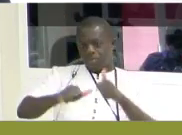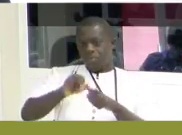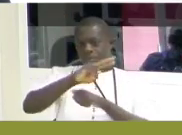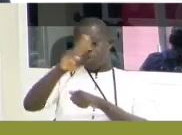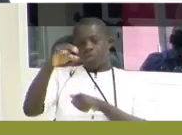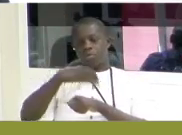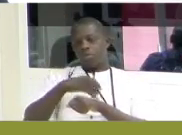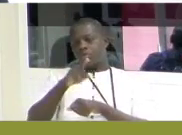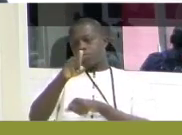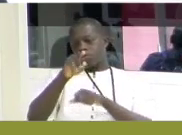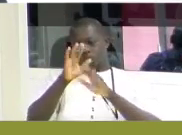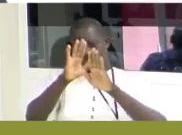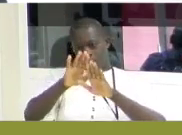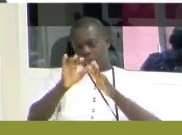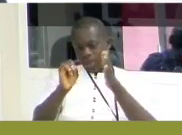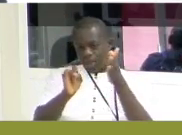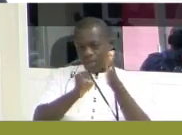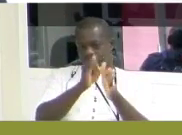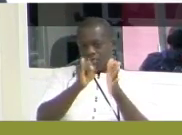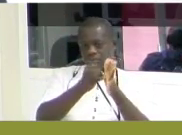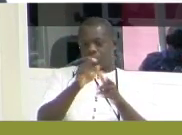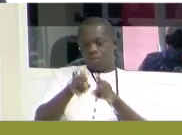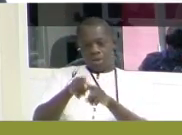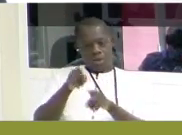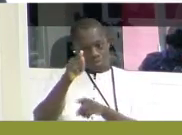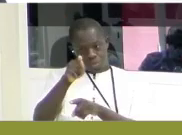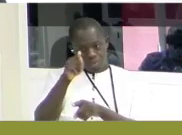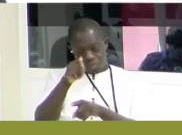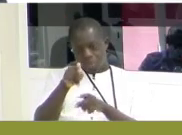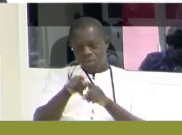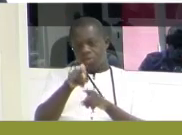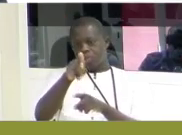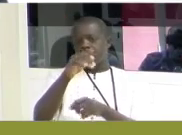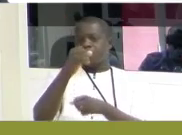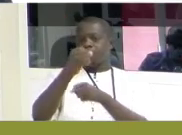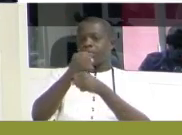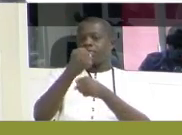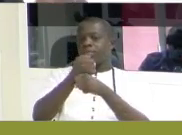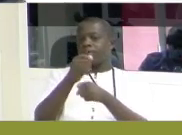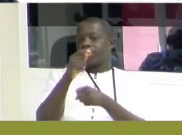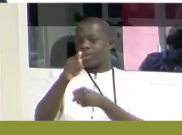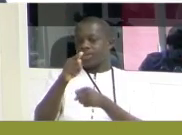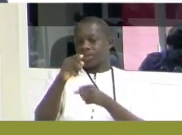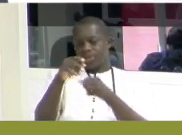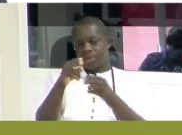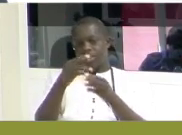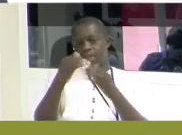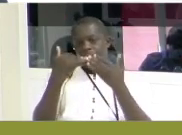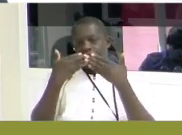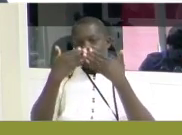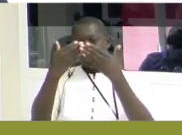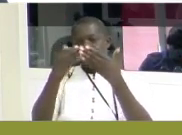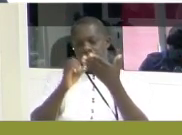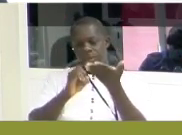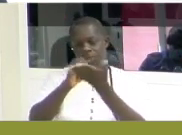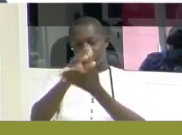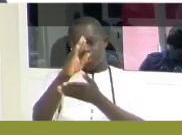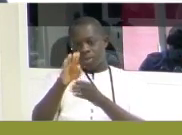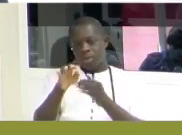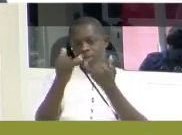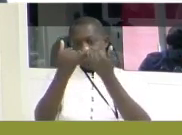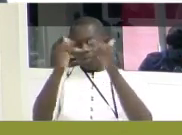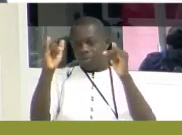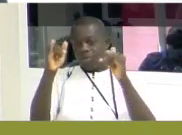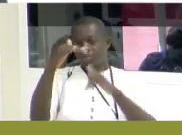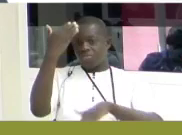finger at you that you are the one who gave them the information. And then Freedom newspaper, like it was not it